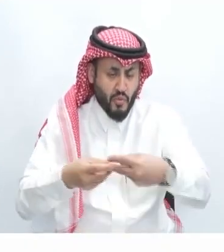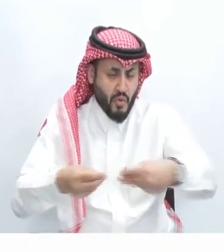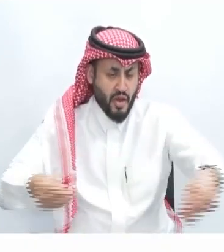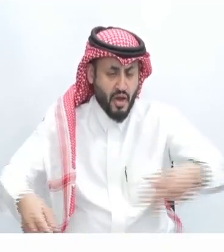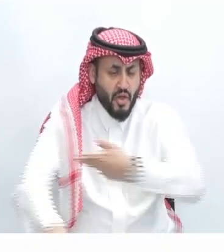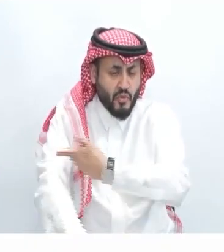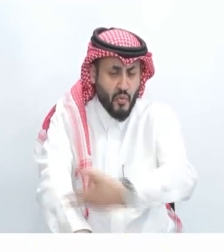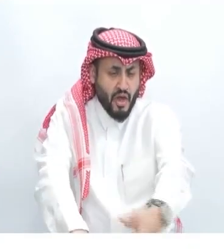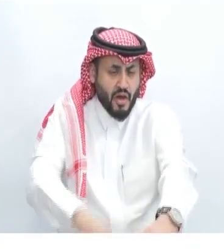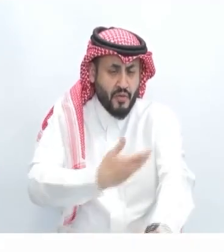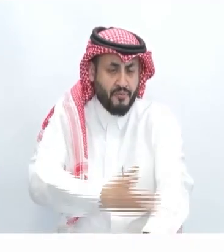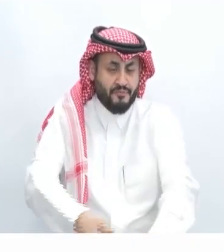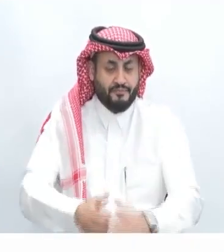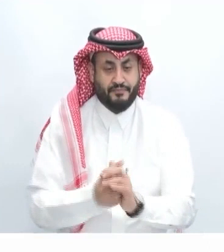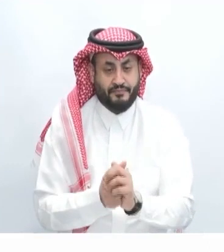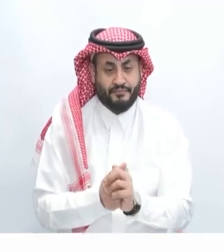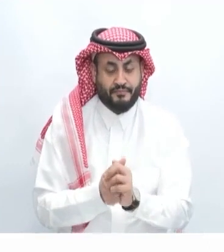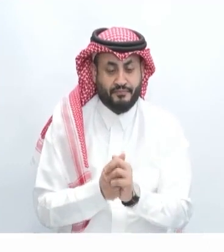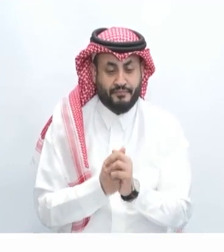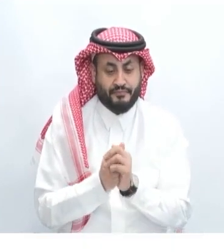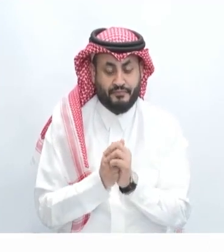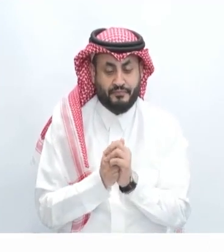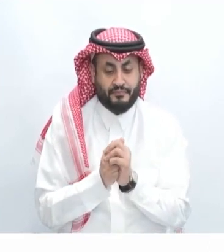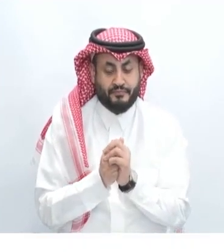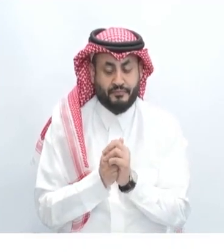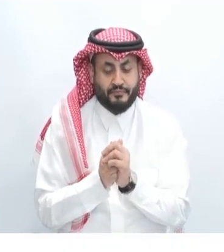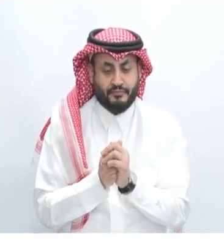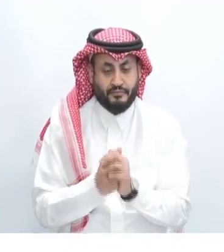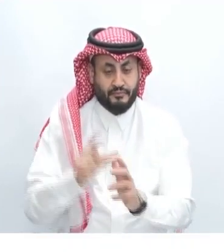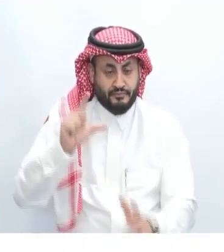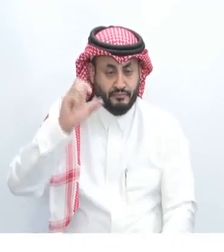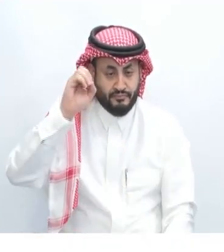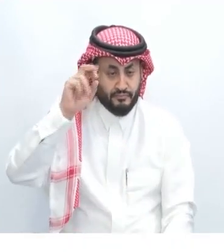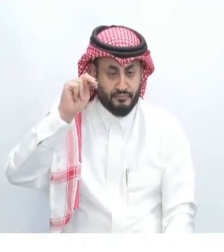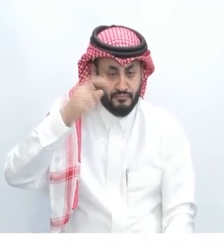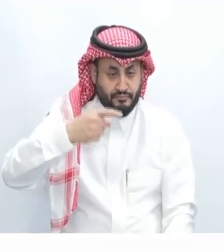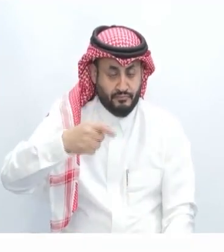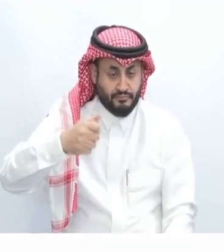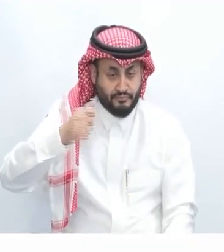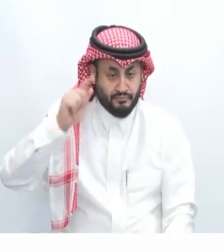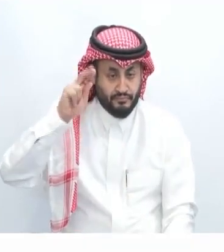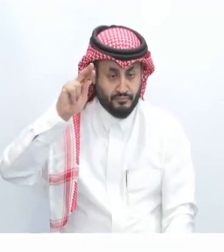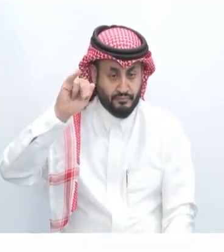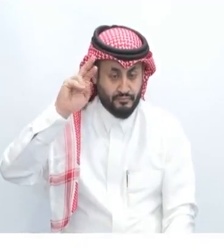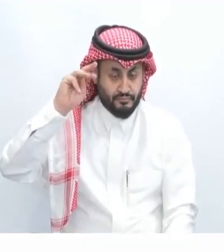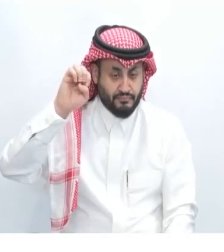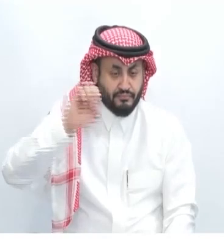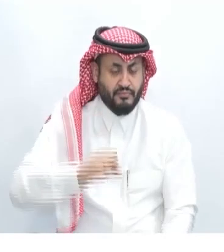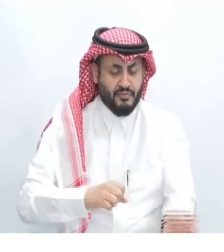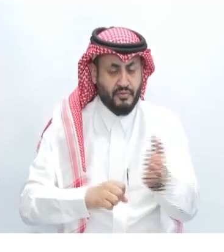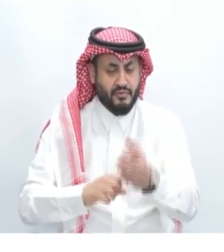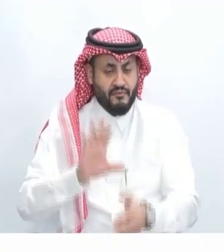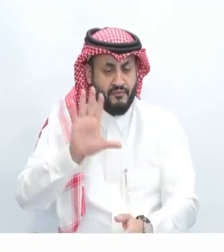Chimpanzees are smart and have long arms. Number five,